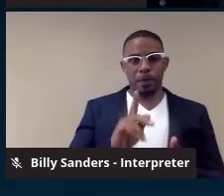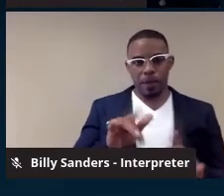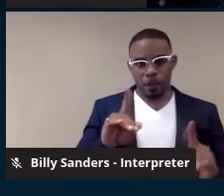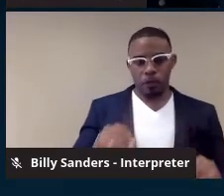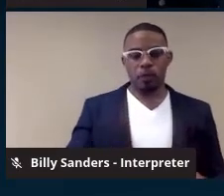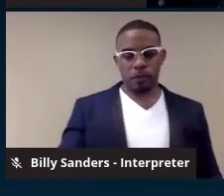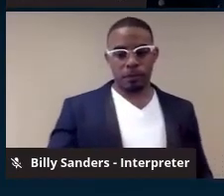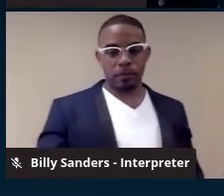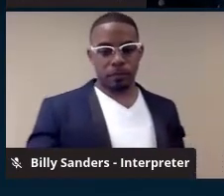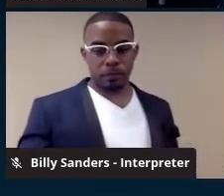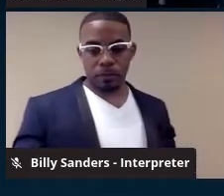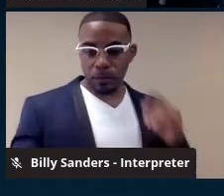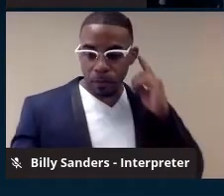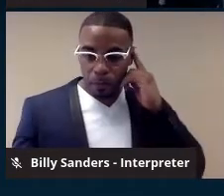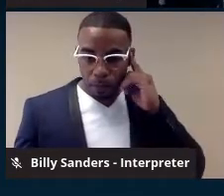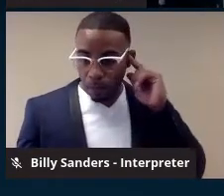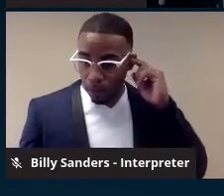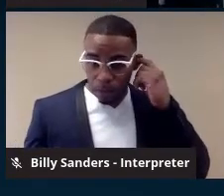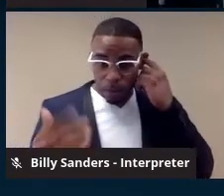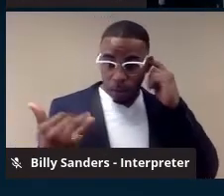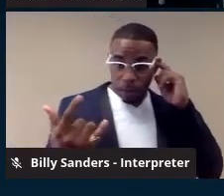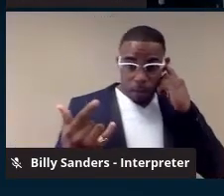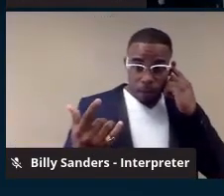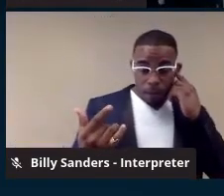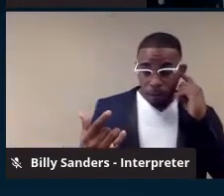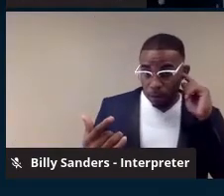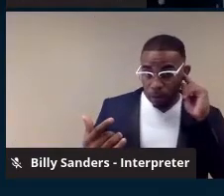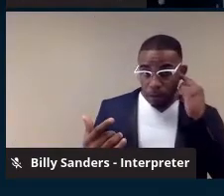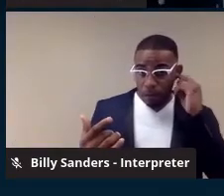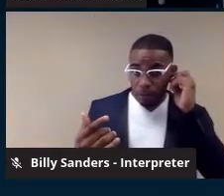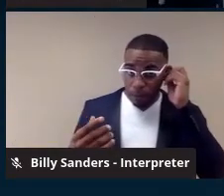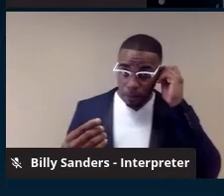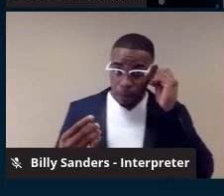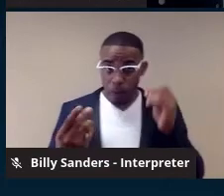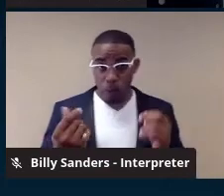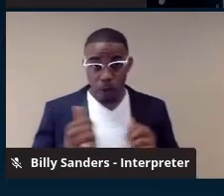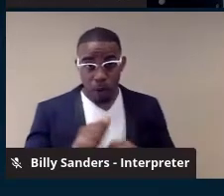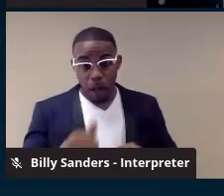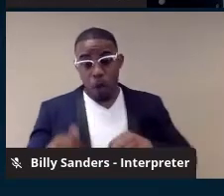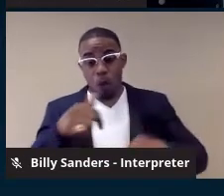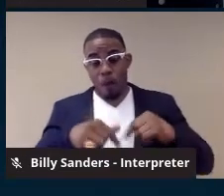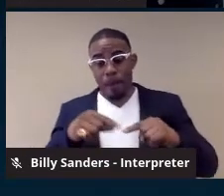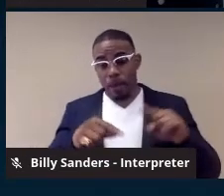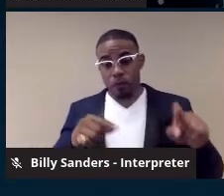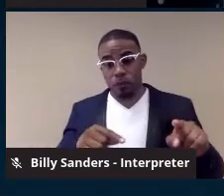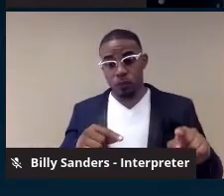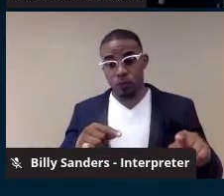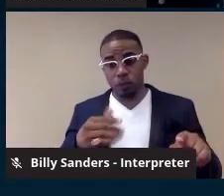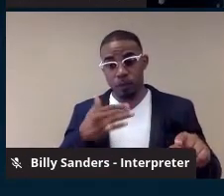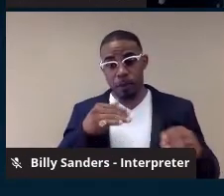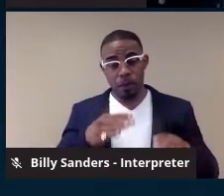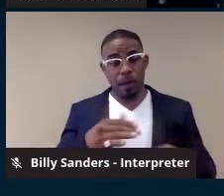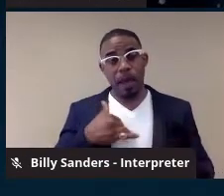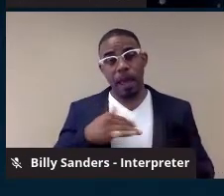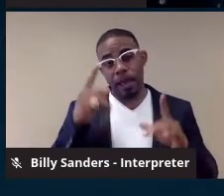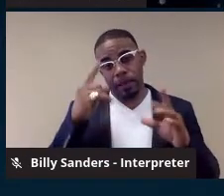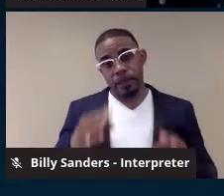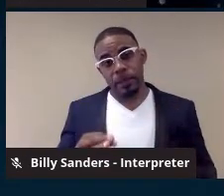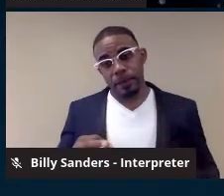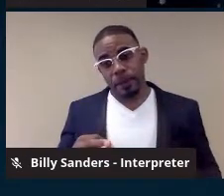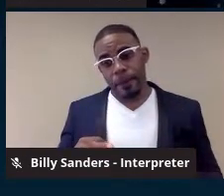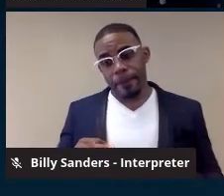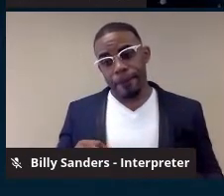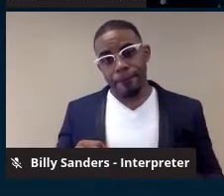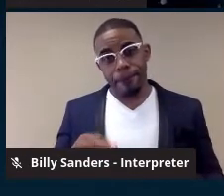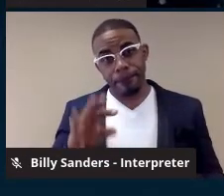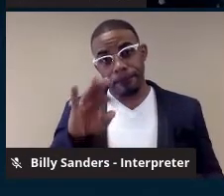in Visual Studio. So what I done was, if I go back to this slide, I chose